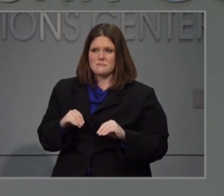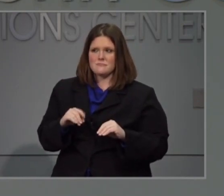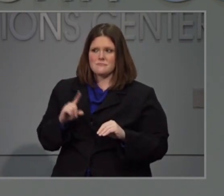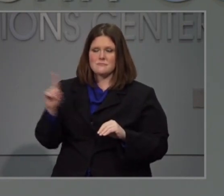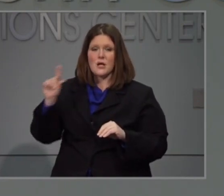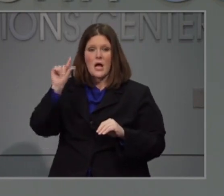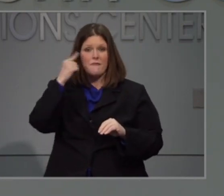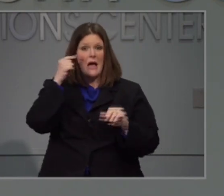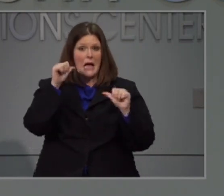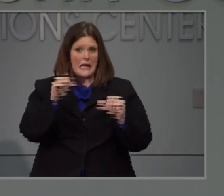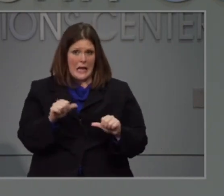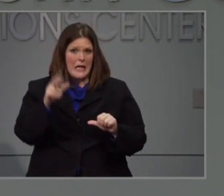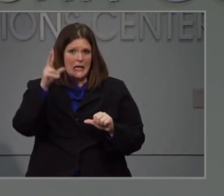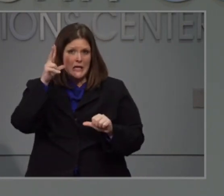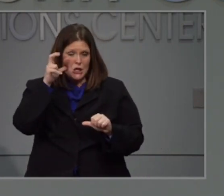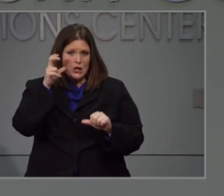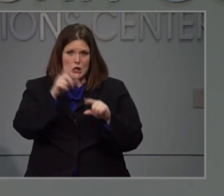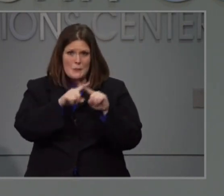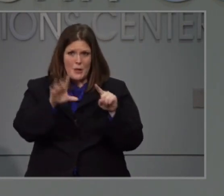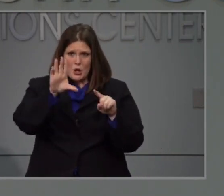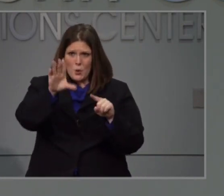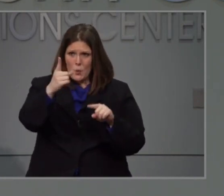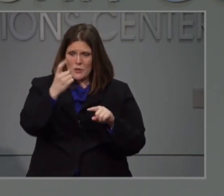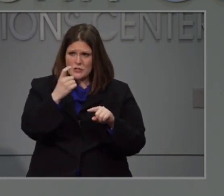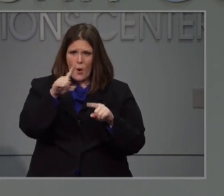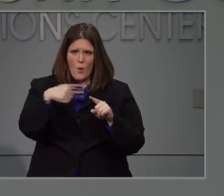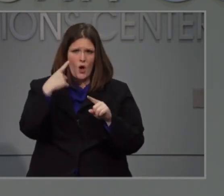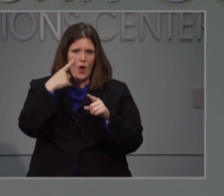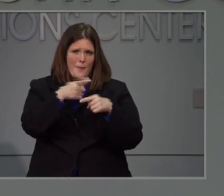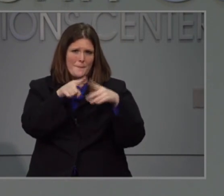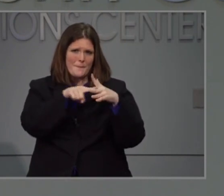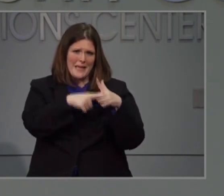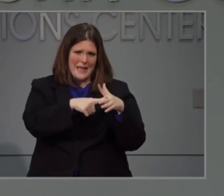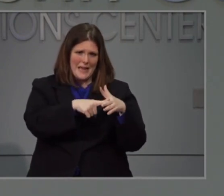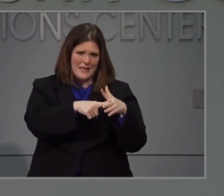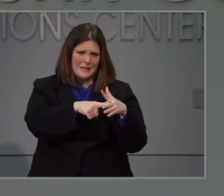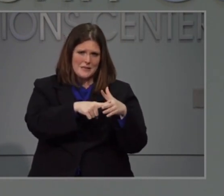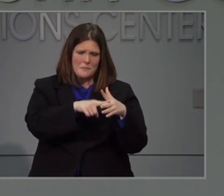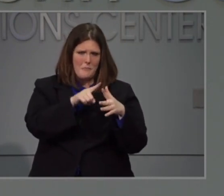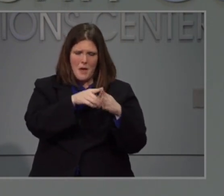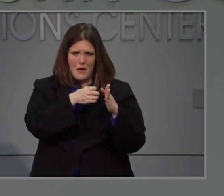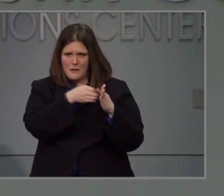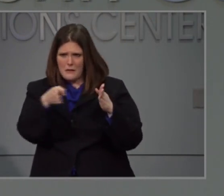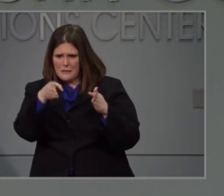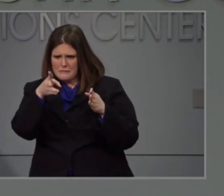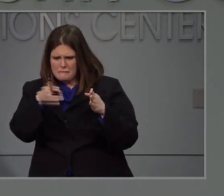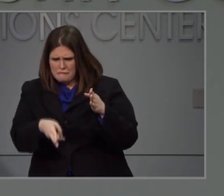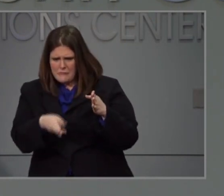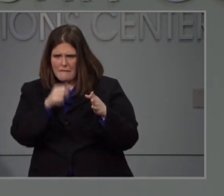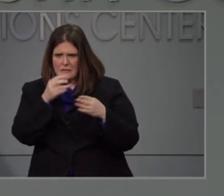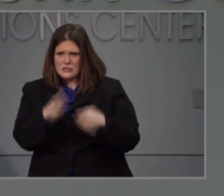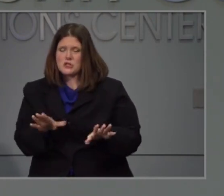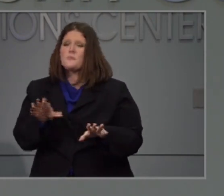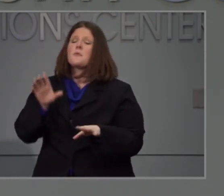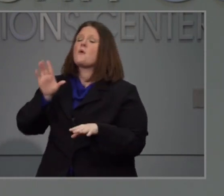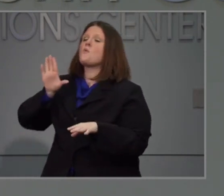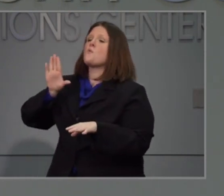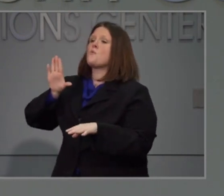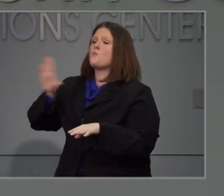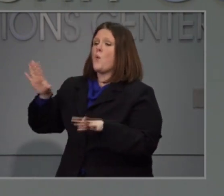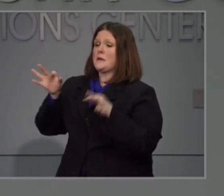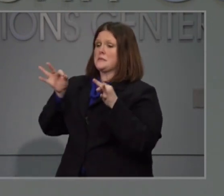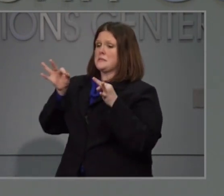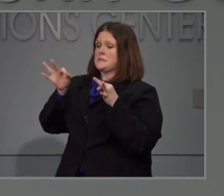Okay. I can hear you. I heard the question, the beginning of the question. Yes, are you doing this based on the fact